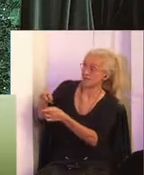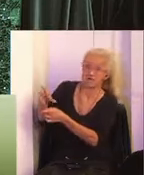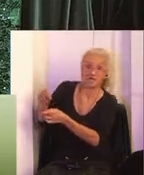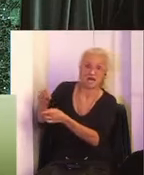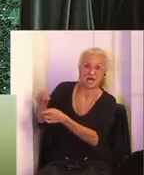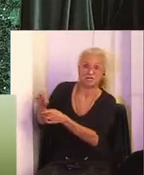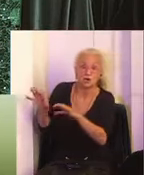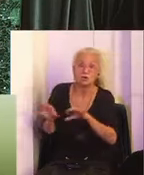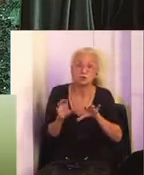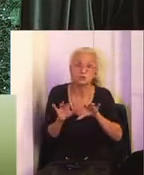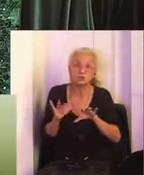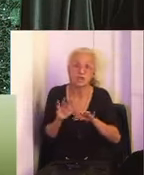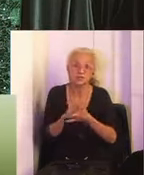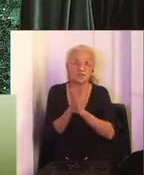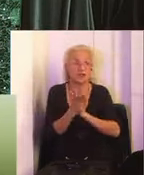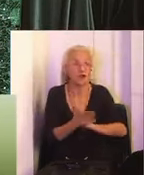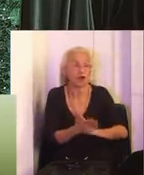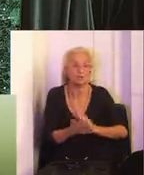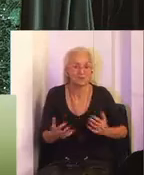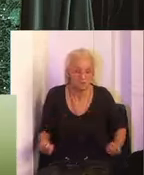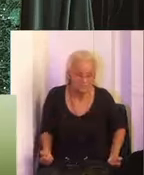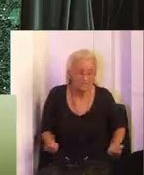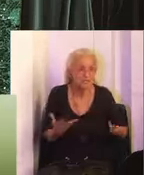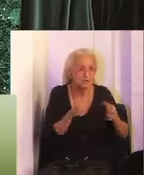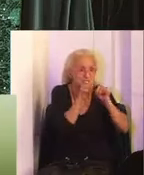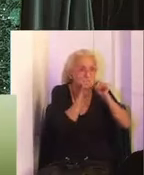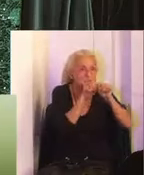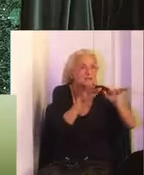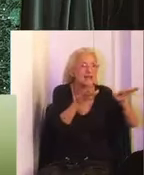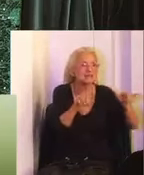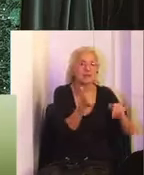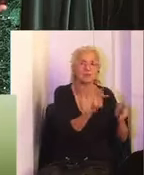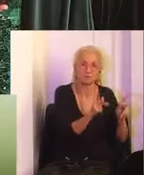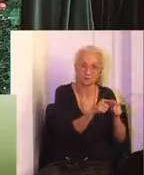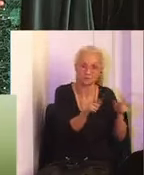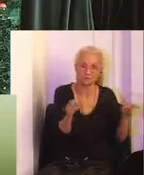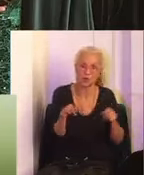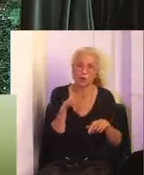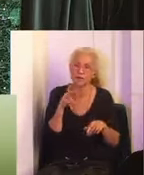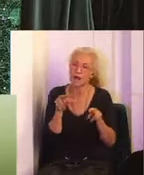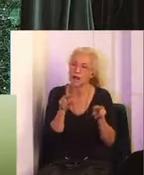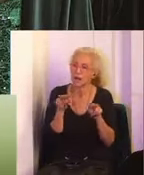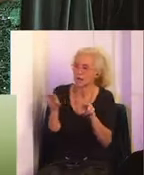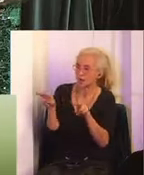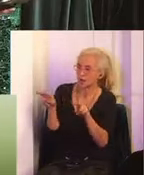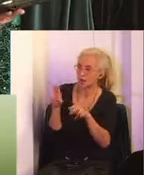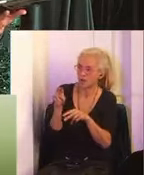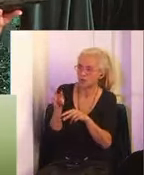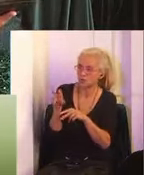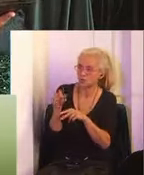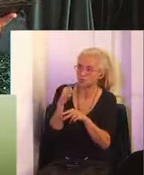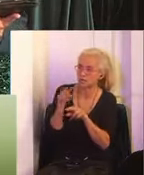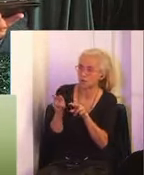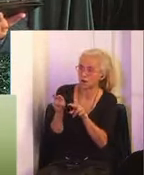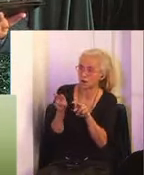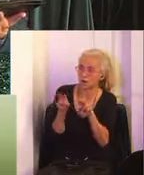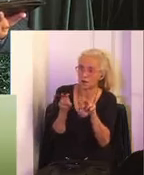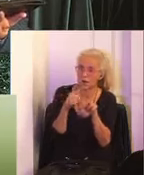do it to be generous, to bless others. When I look at some of the things going on the news, I'm like,